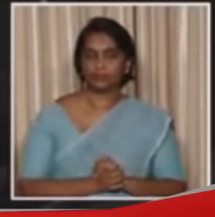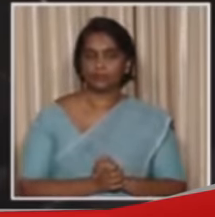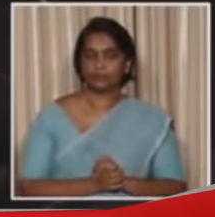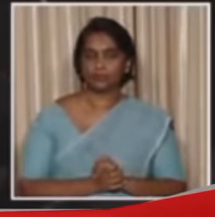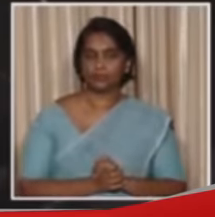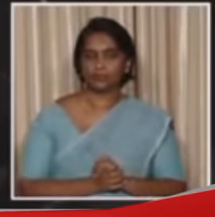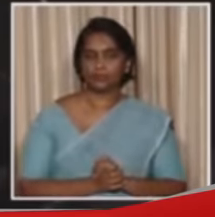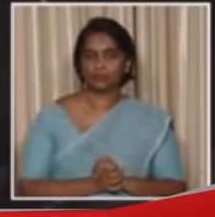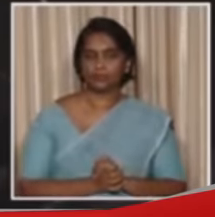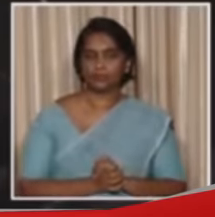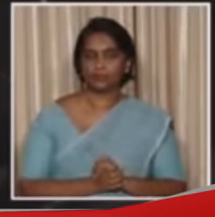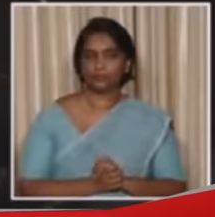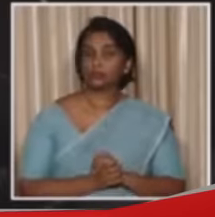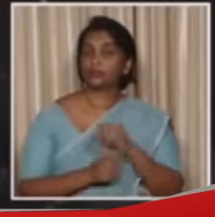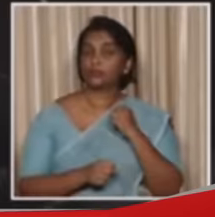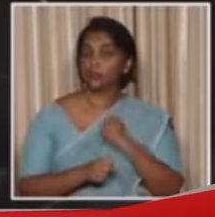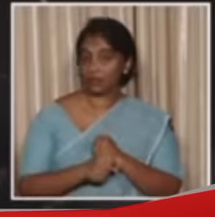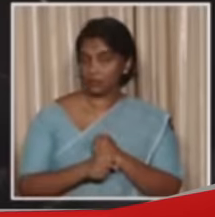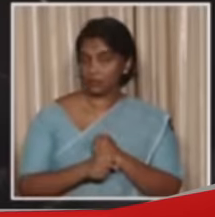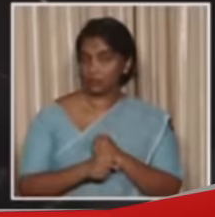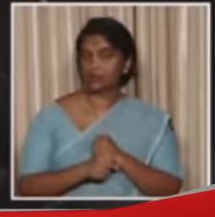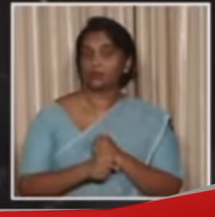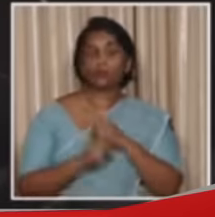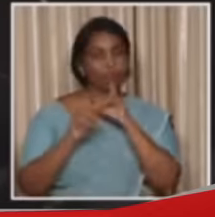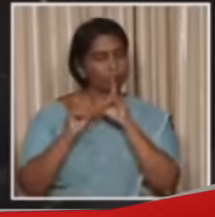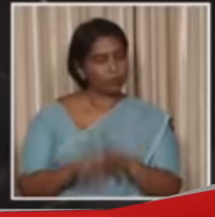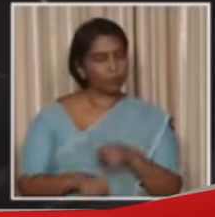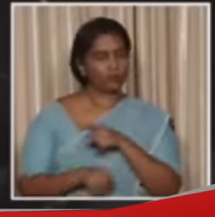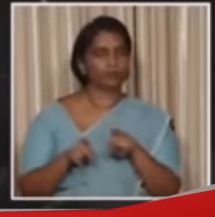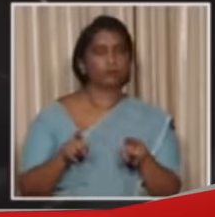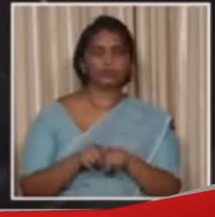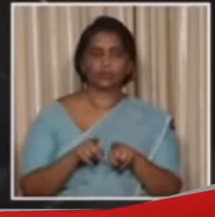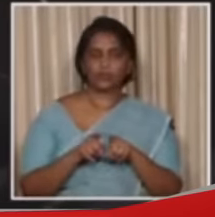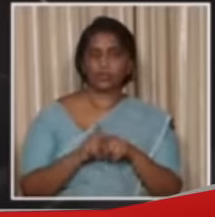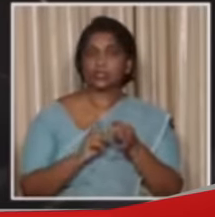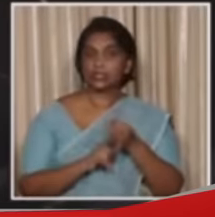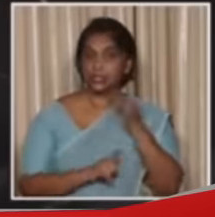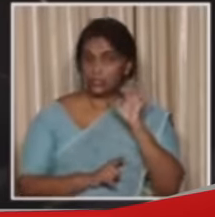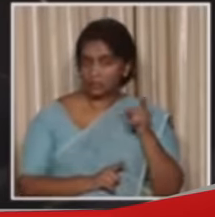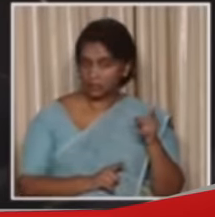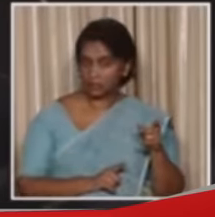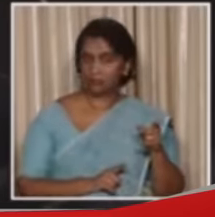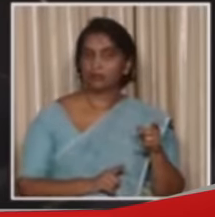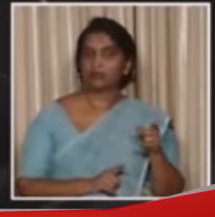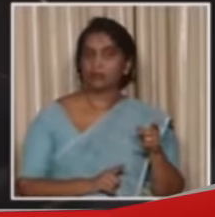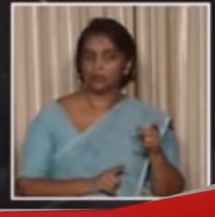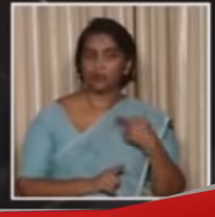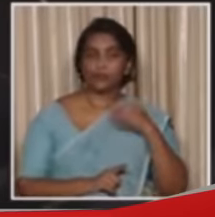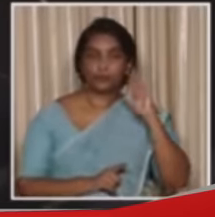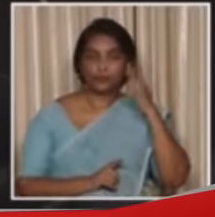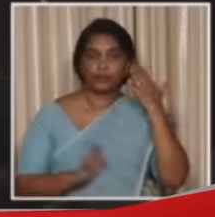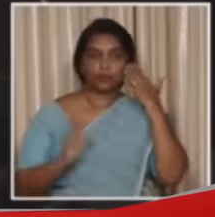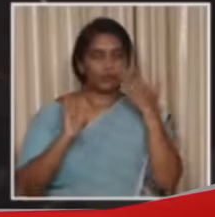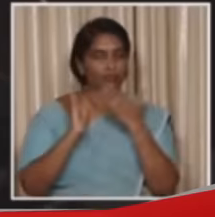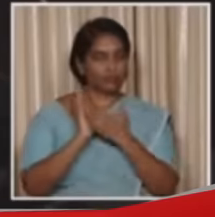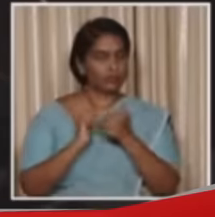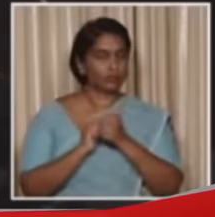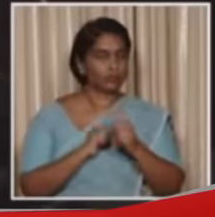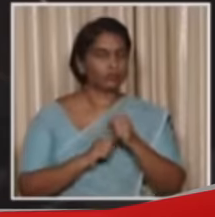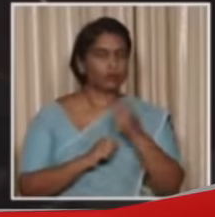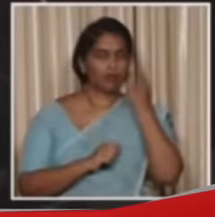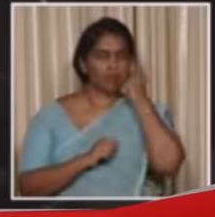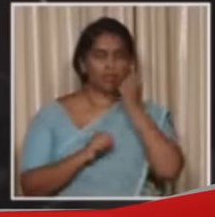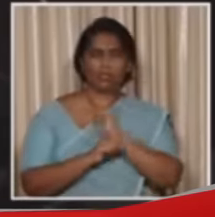by a government and a president that does not have a mandate for any of these reforms and is afraid to seek a mandate for